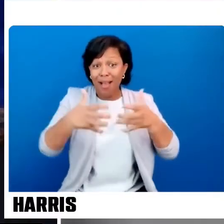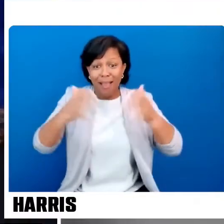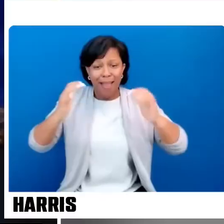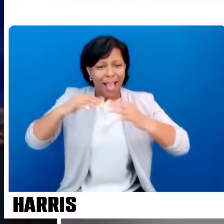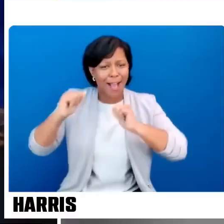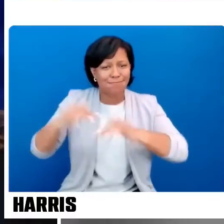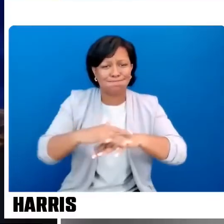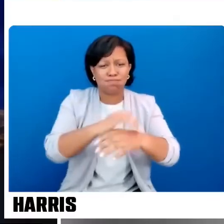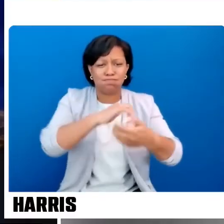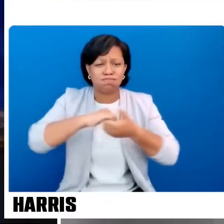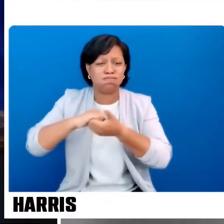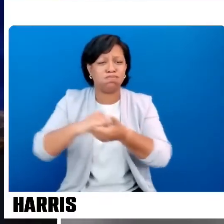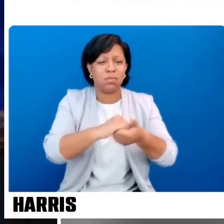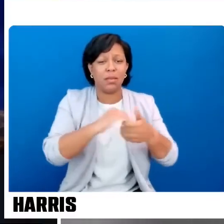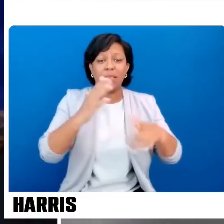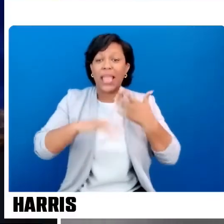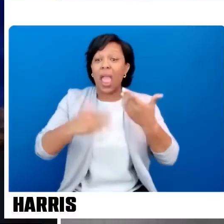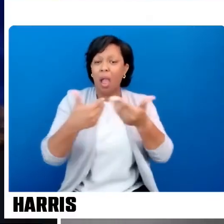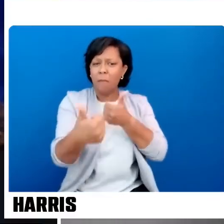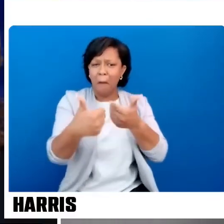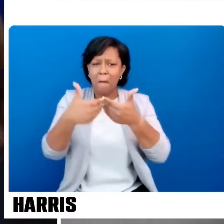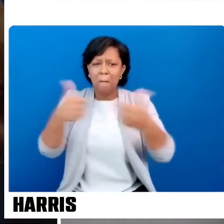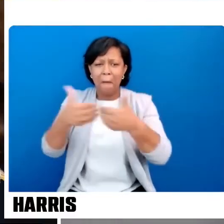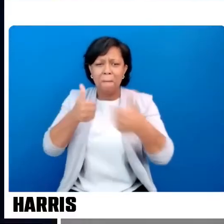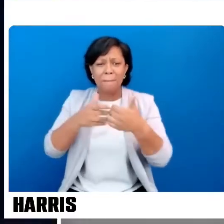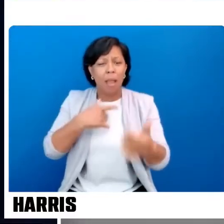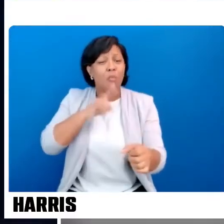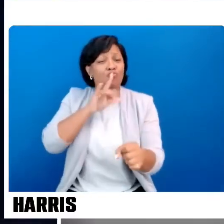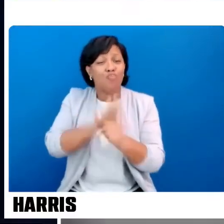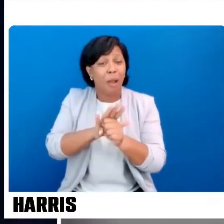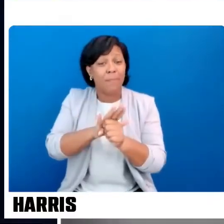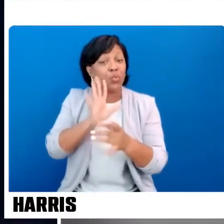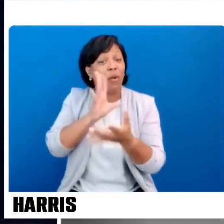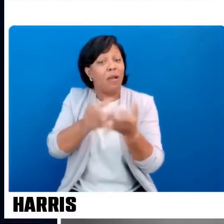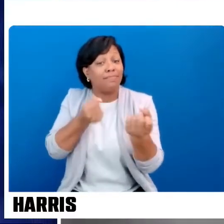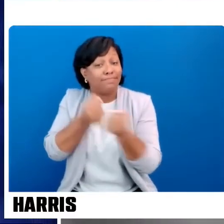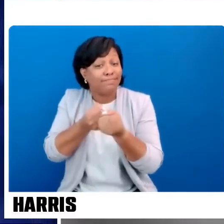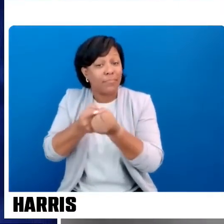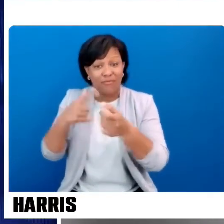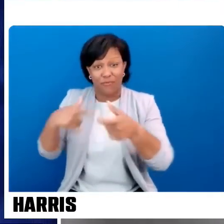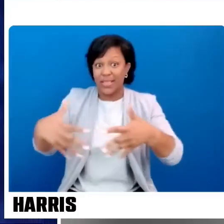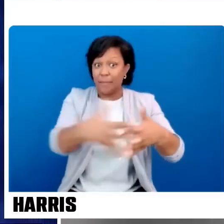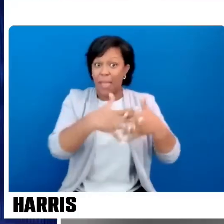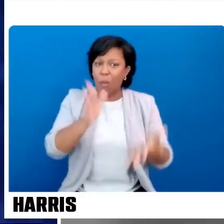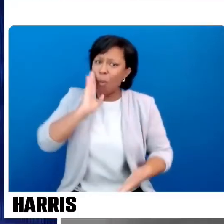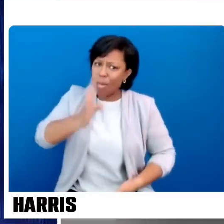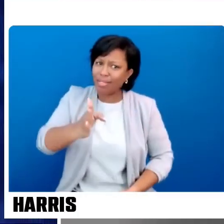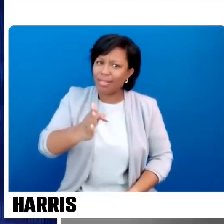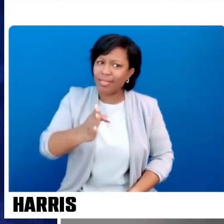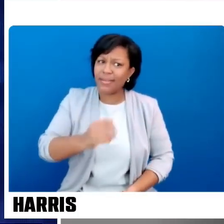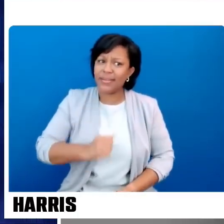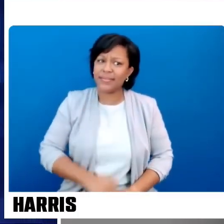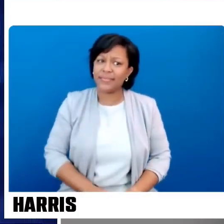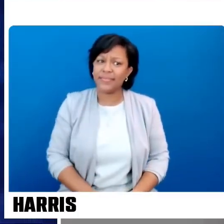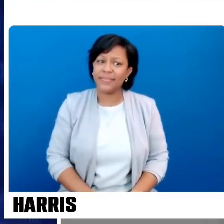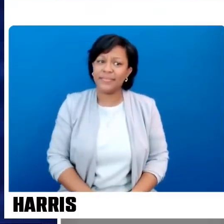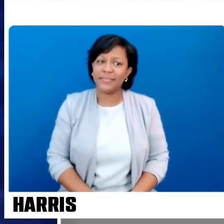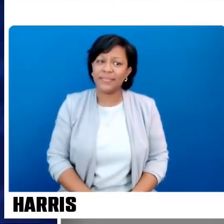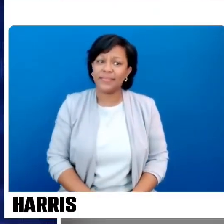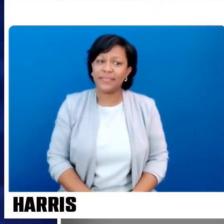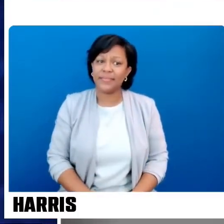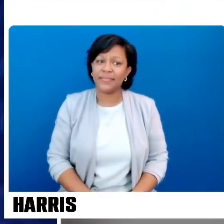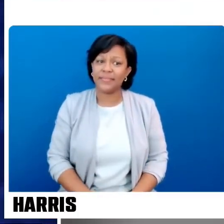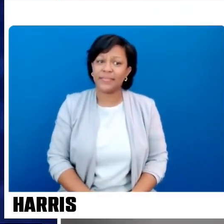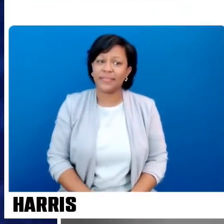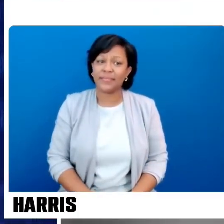to you to be a president for all Americans. President Trump will give you a minute here to respond. Number one, I have nothing to do, as you know, and as she knows better than anyone, I have